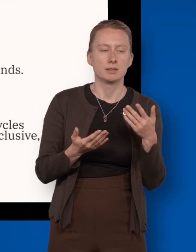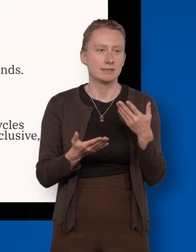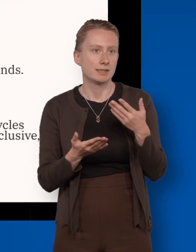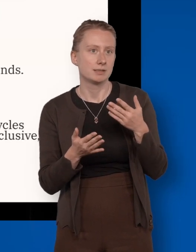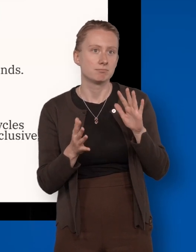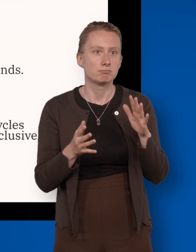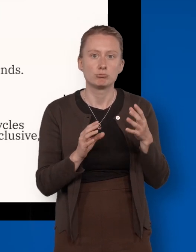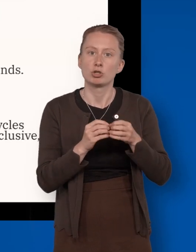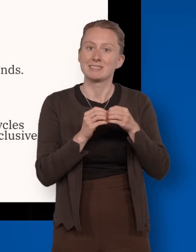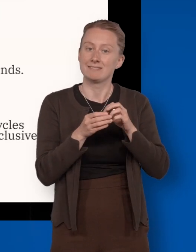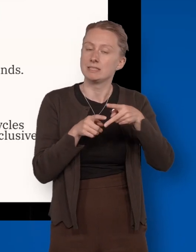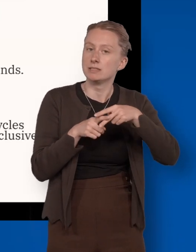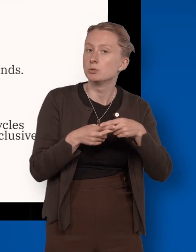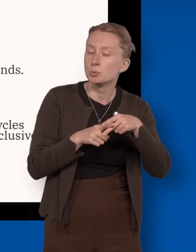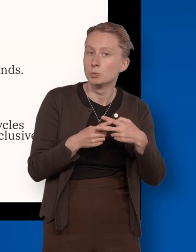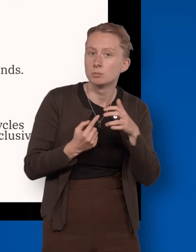can